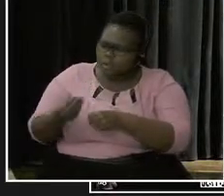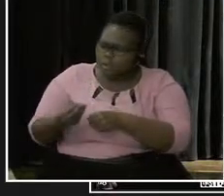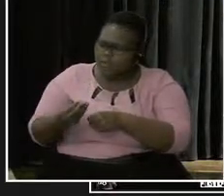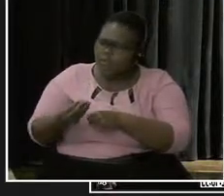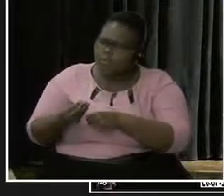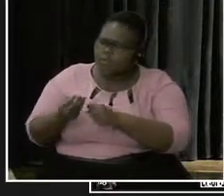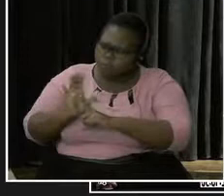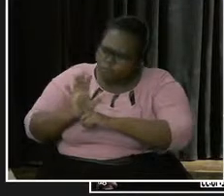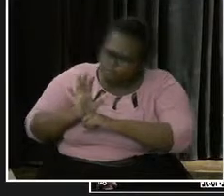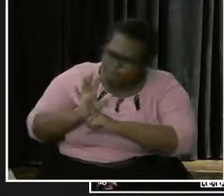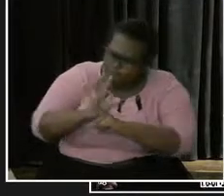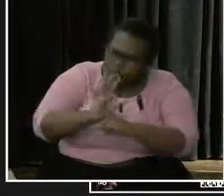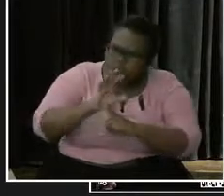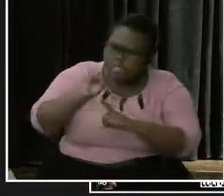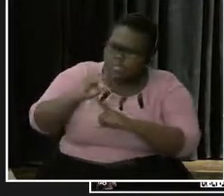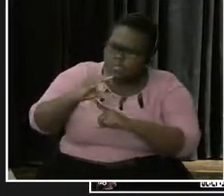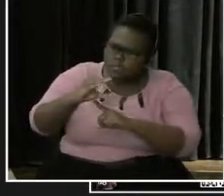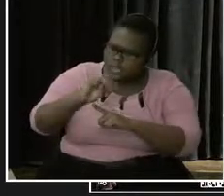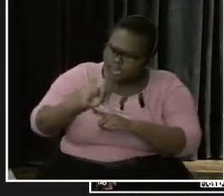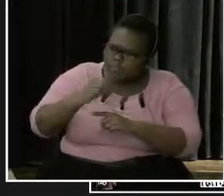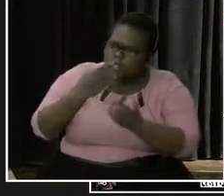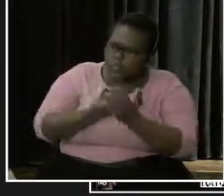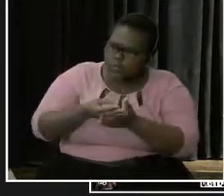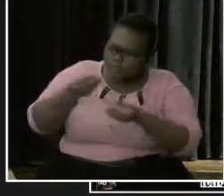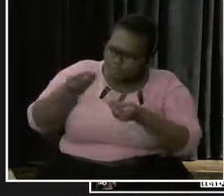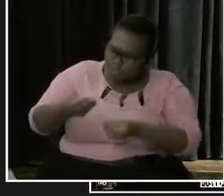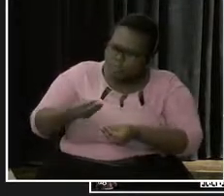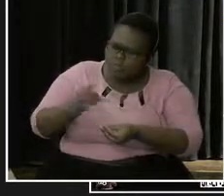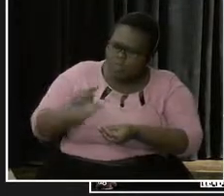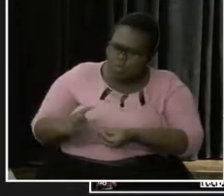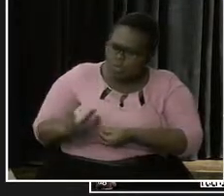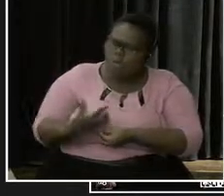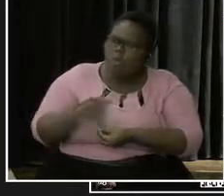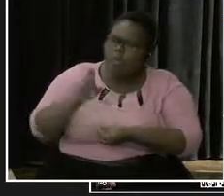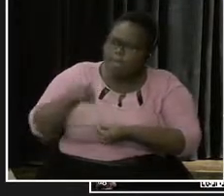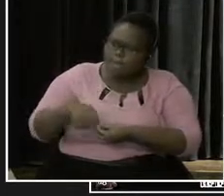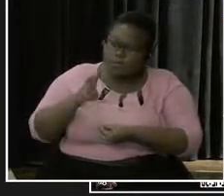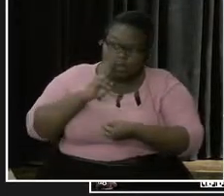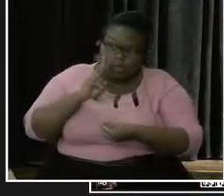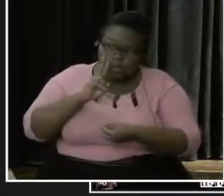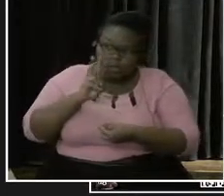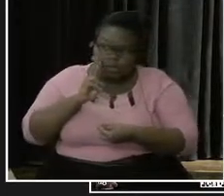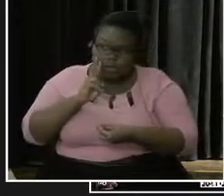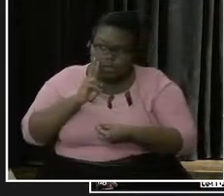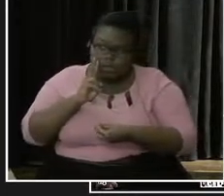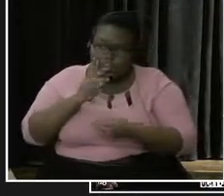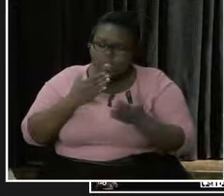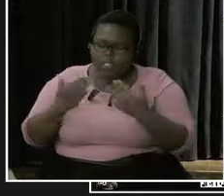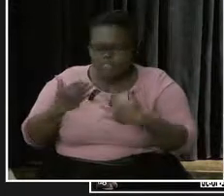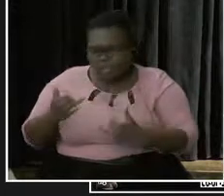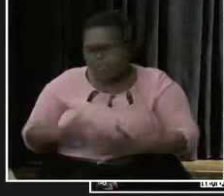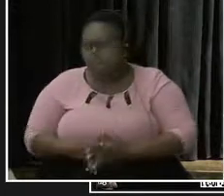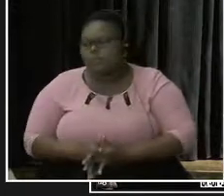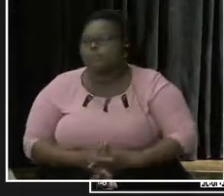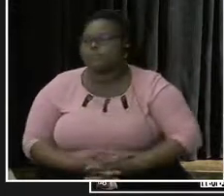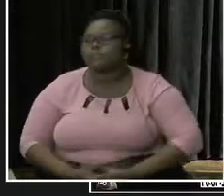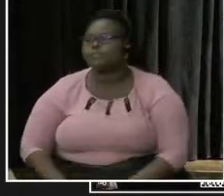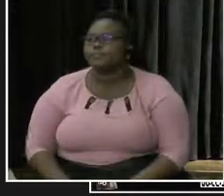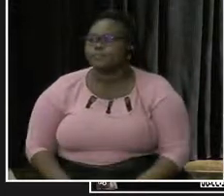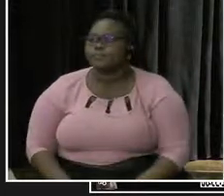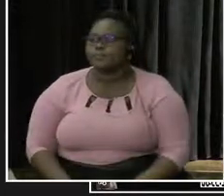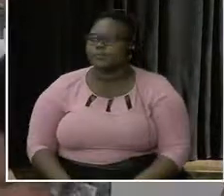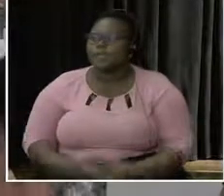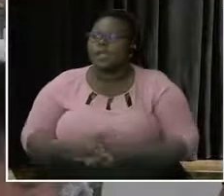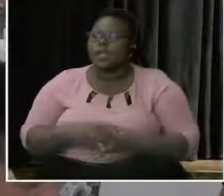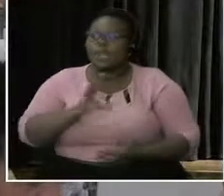management with this document that we should all be looking at and enforcing. I thank you. Thank